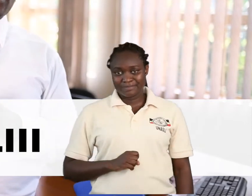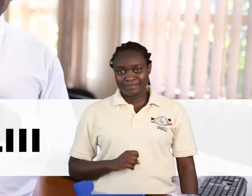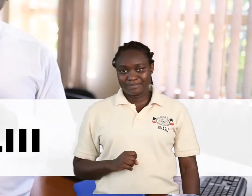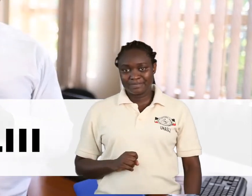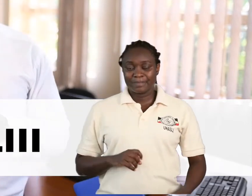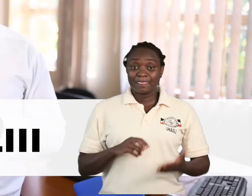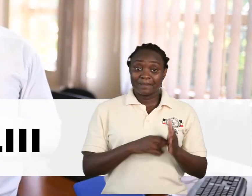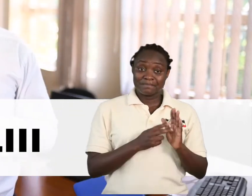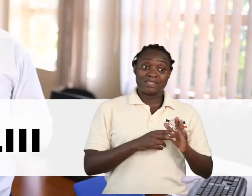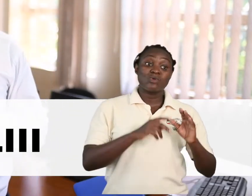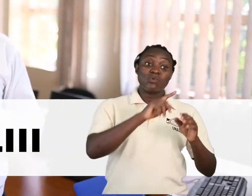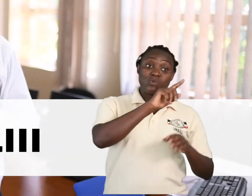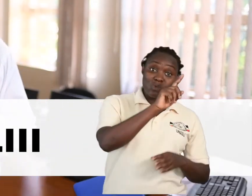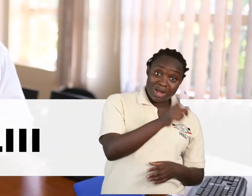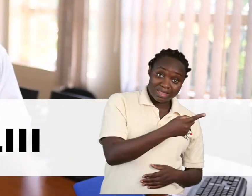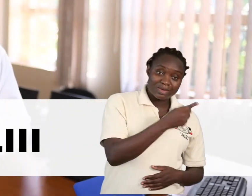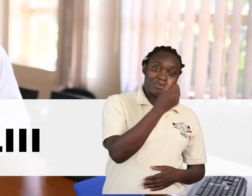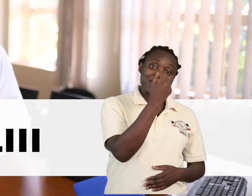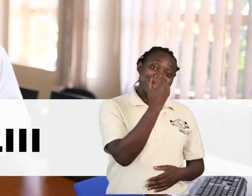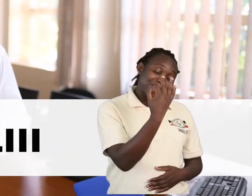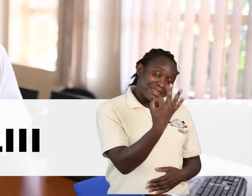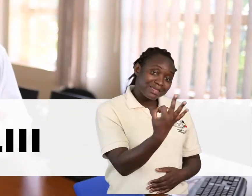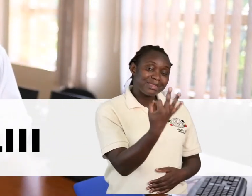That is